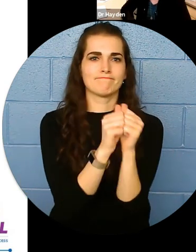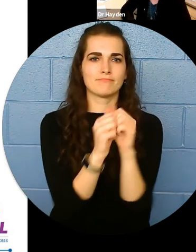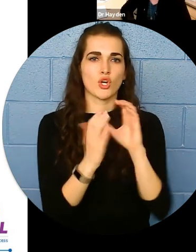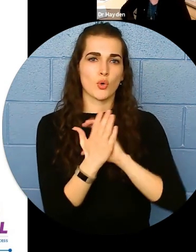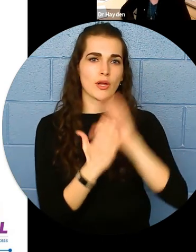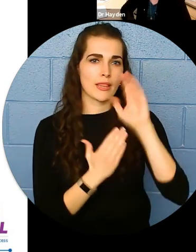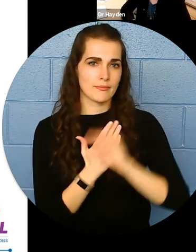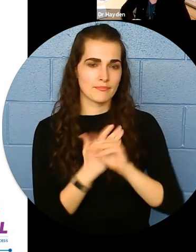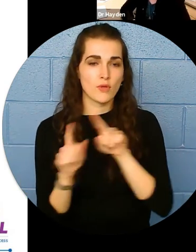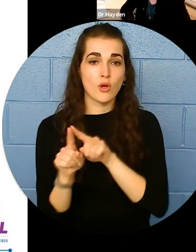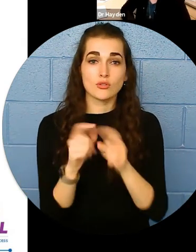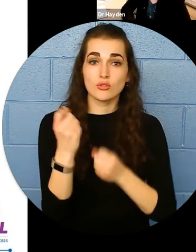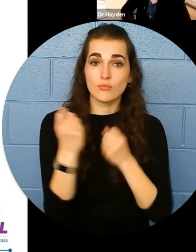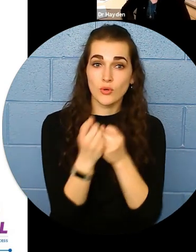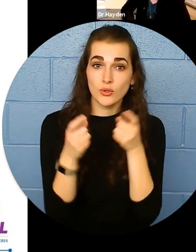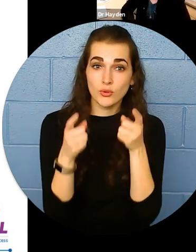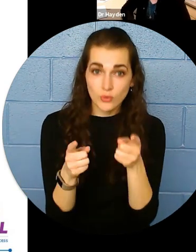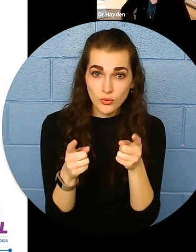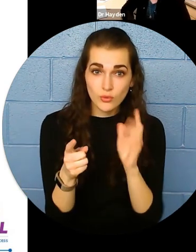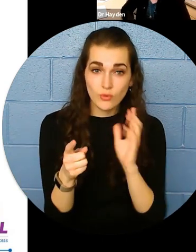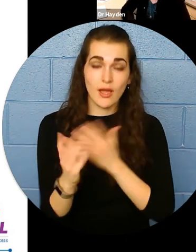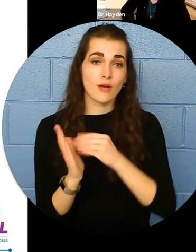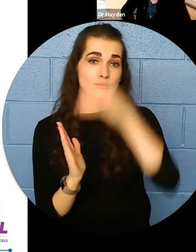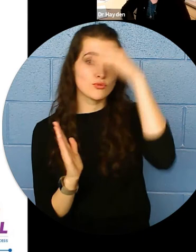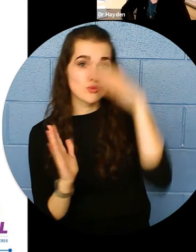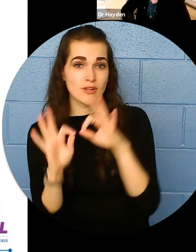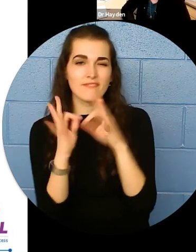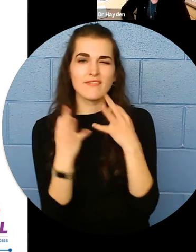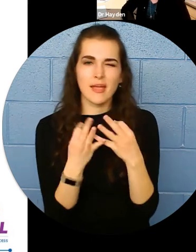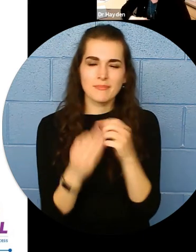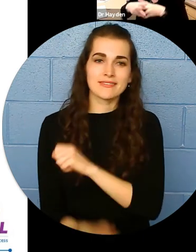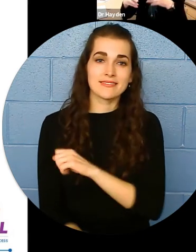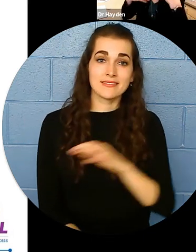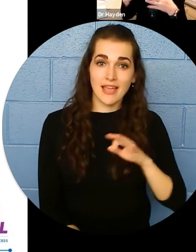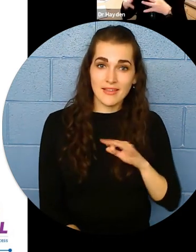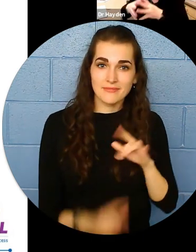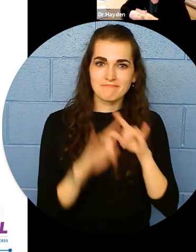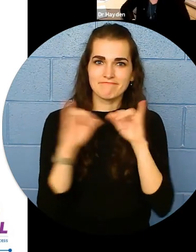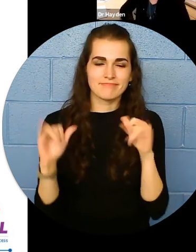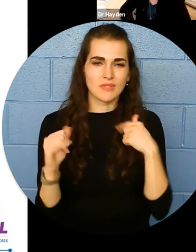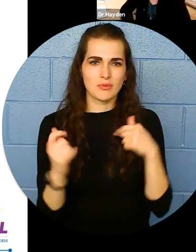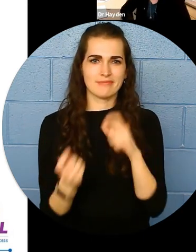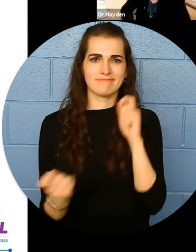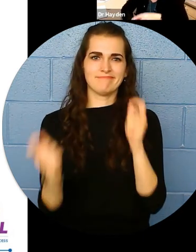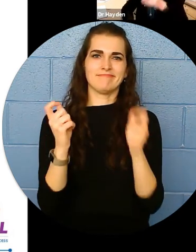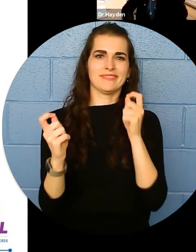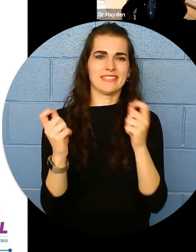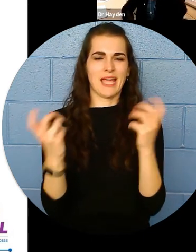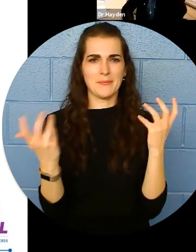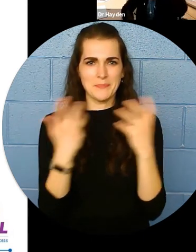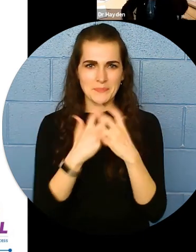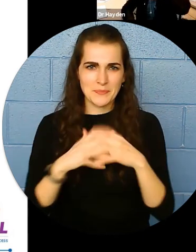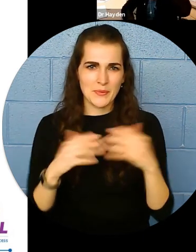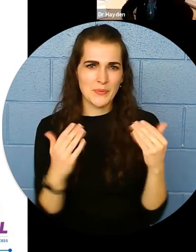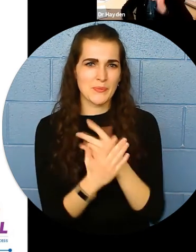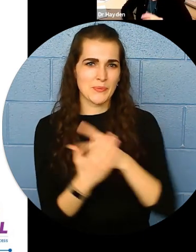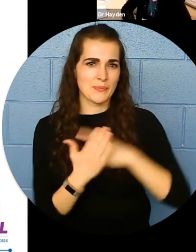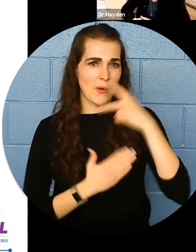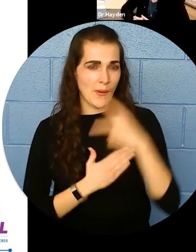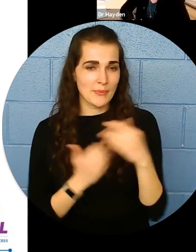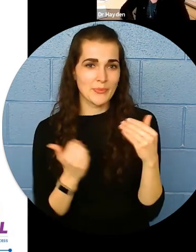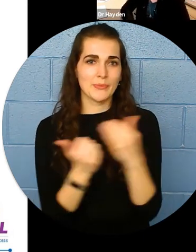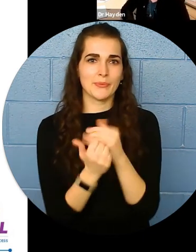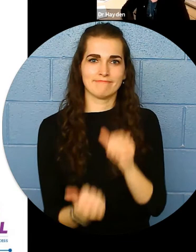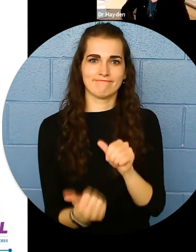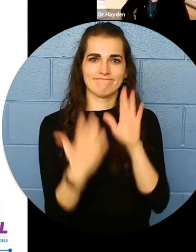also supporting you, our scholars and families and staff as we adapt to this new program. So a new way of